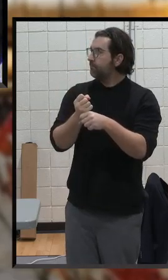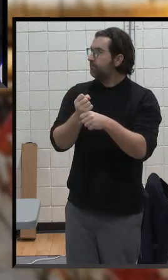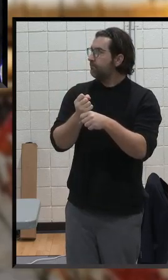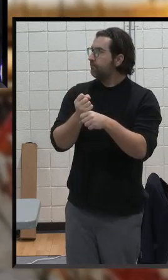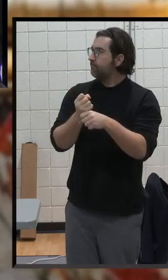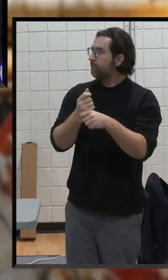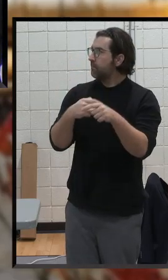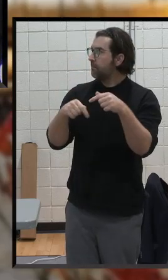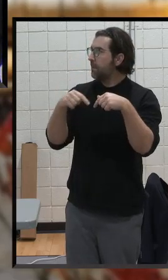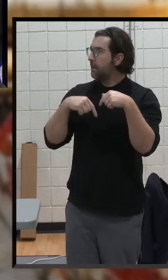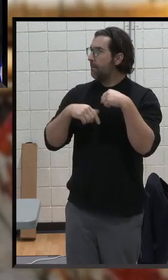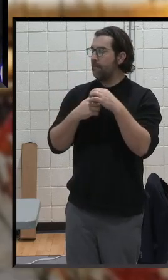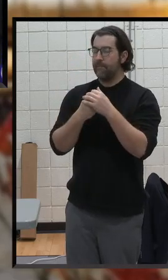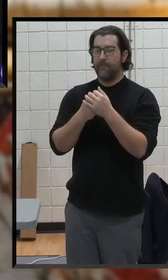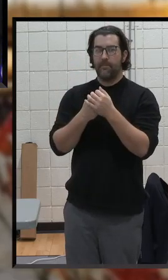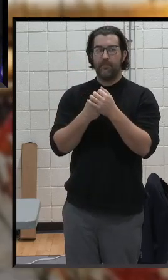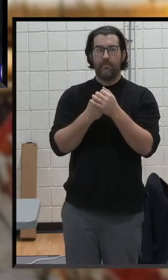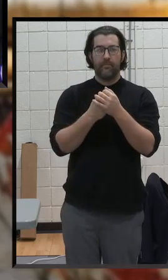wrong way? Yeah, I'm going the